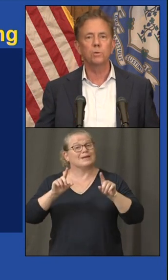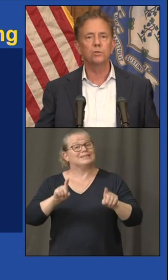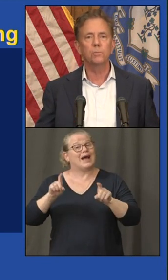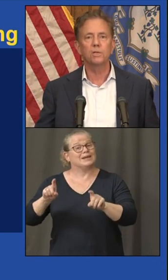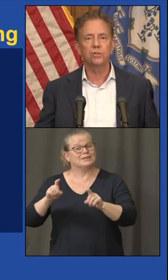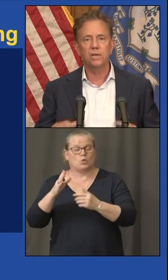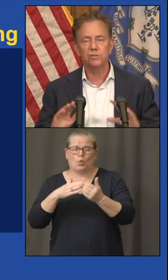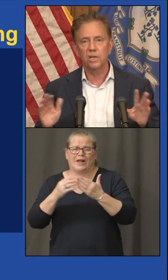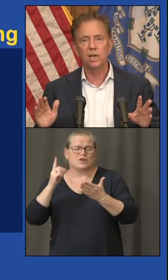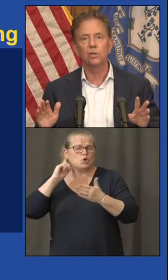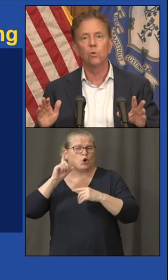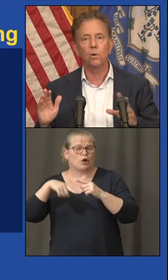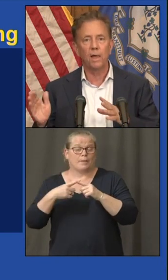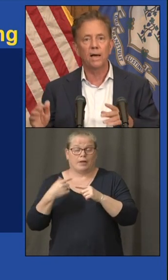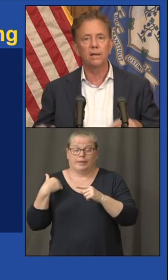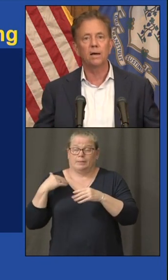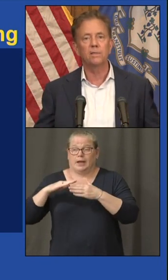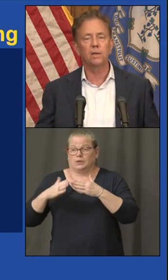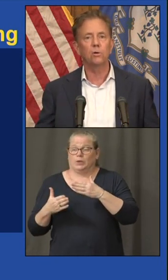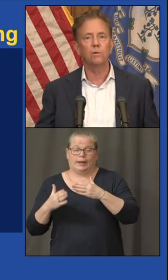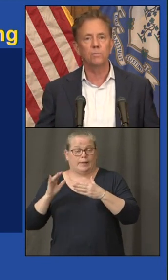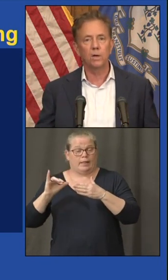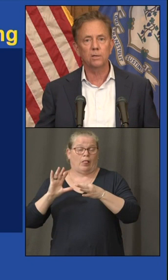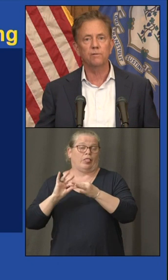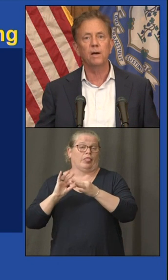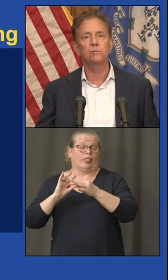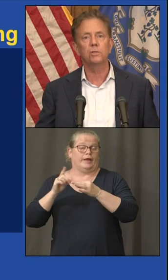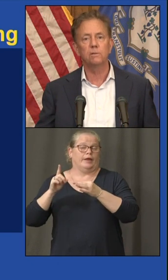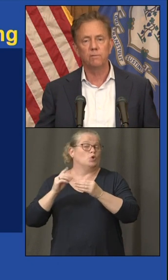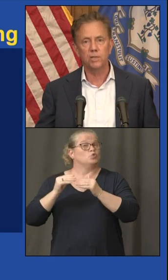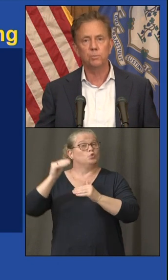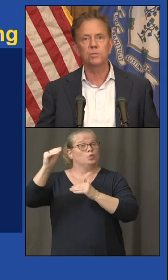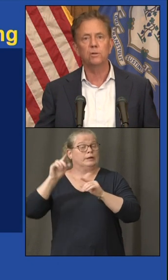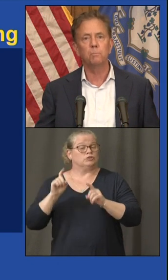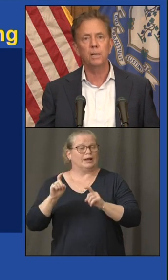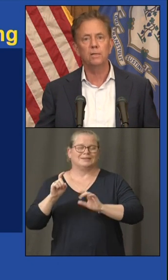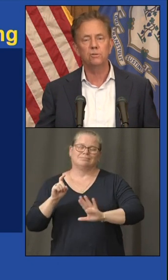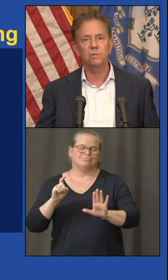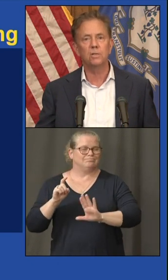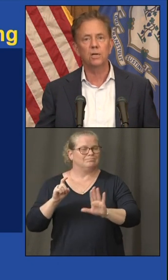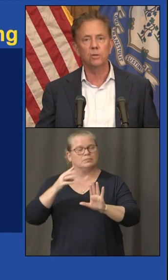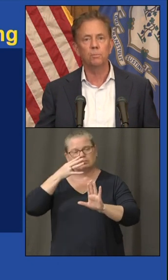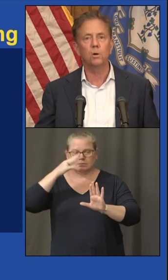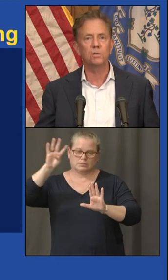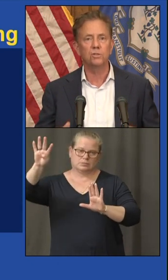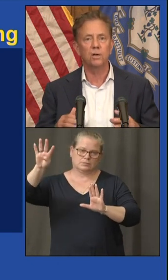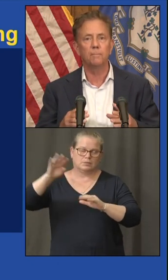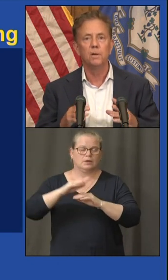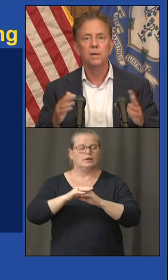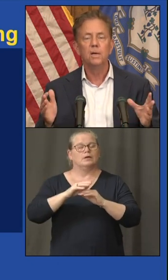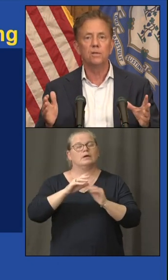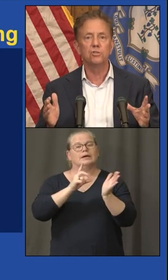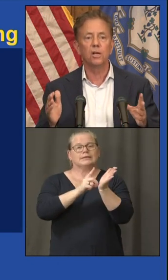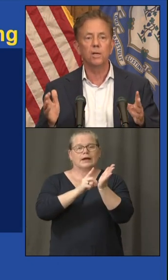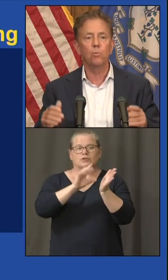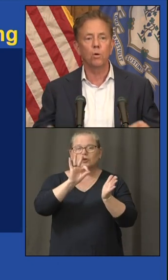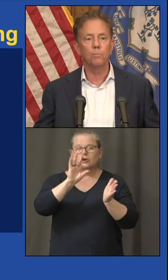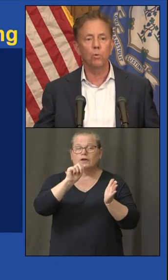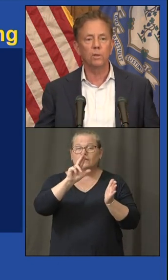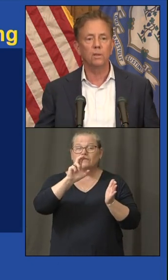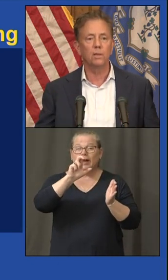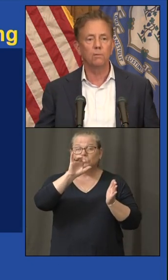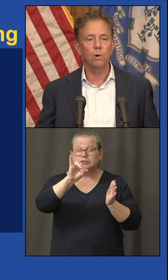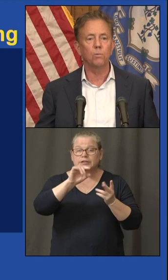about we're doing too much testing, ignore that. I think you heard from Dr. Fauci and Vice President Pence and Dr. Birx. There's nothing